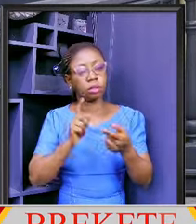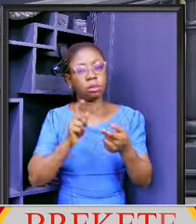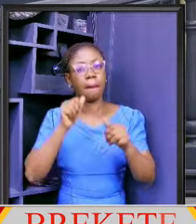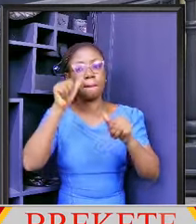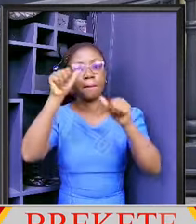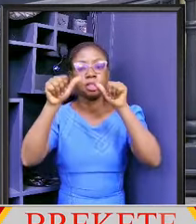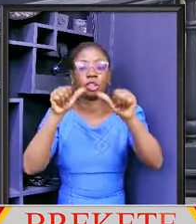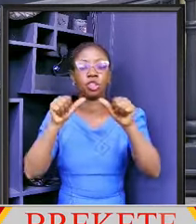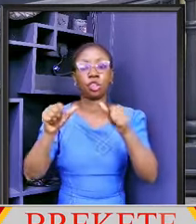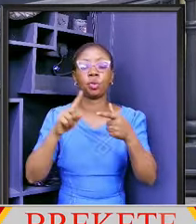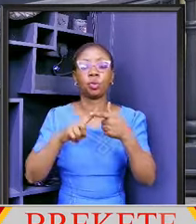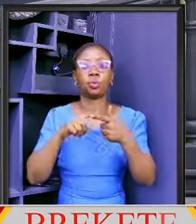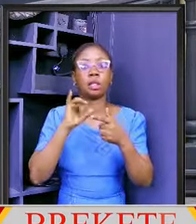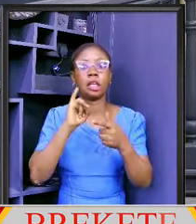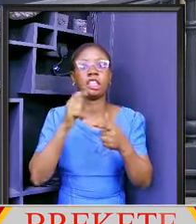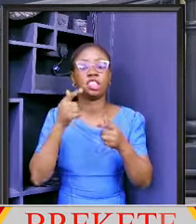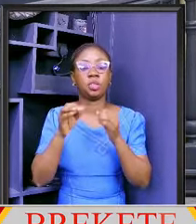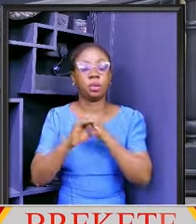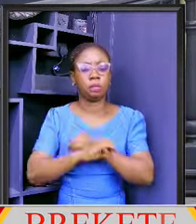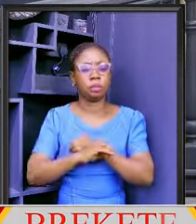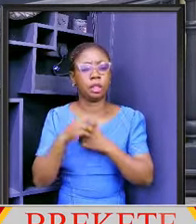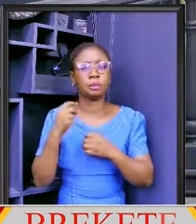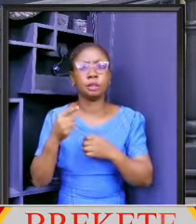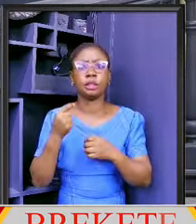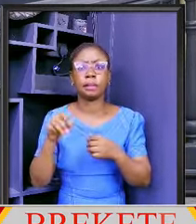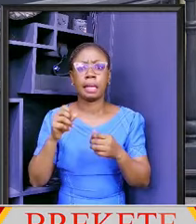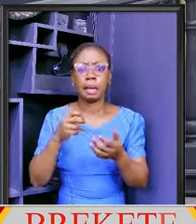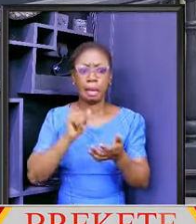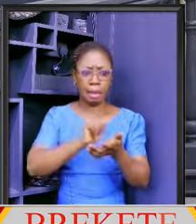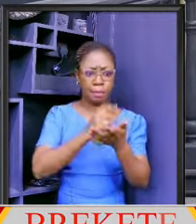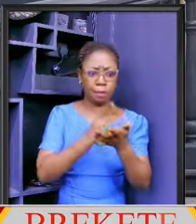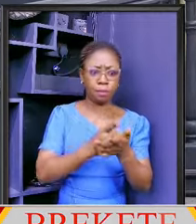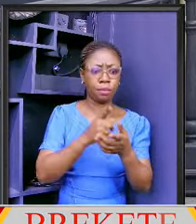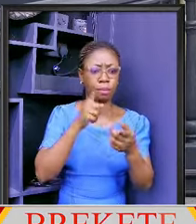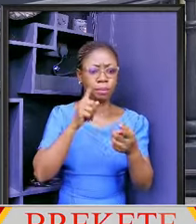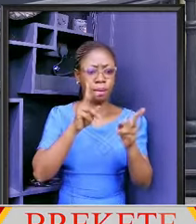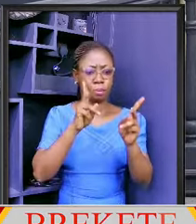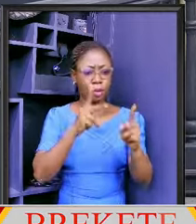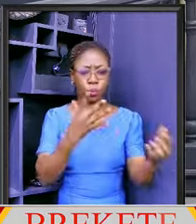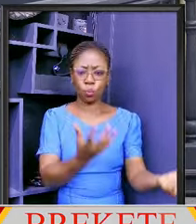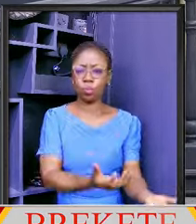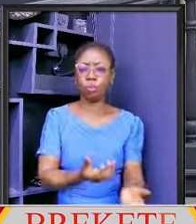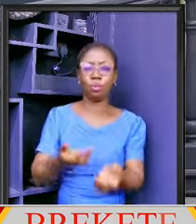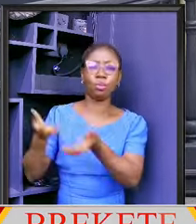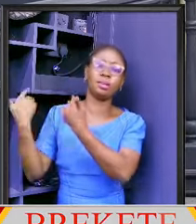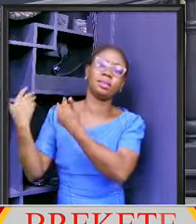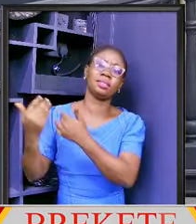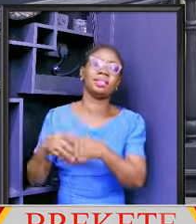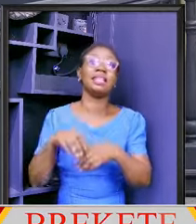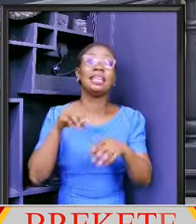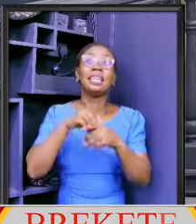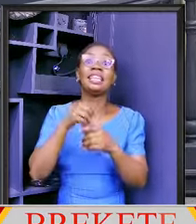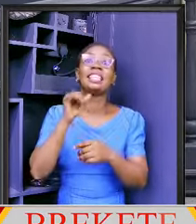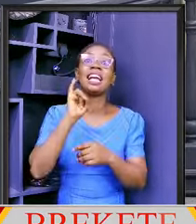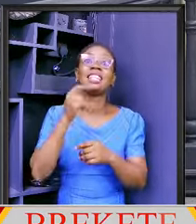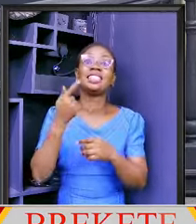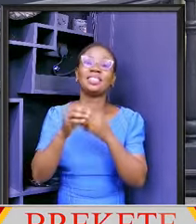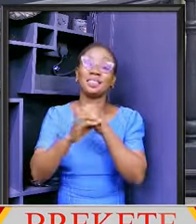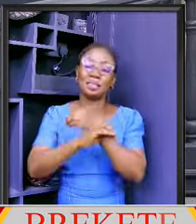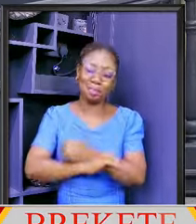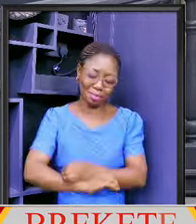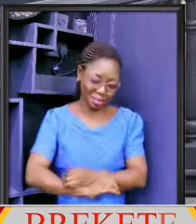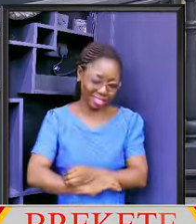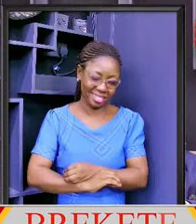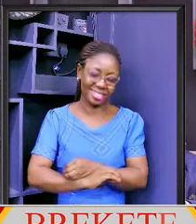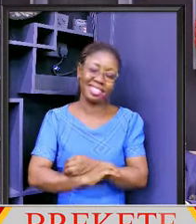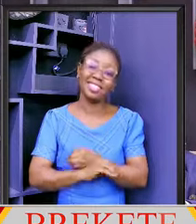office. Immediately they approved it, somebody took it away. We went again, submit again, they took it away. In IG's office? In IG's office.